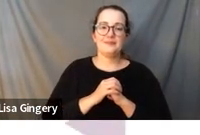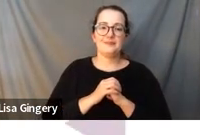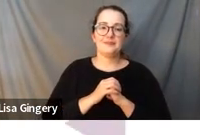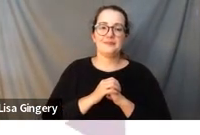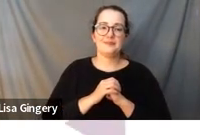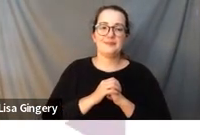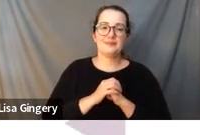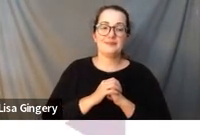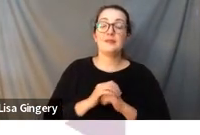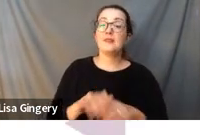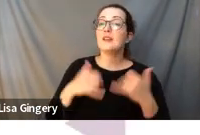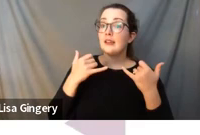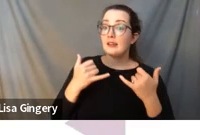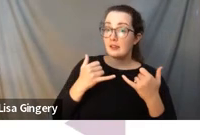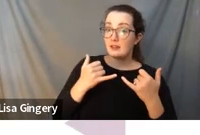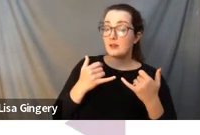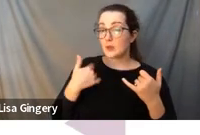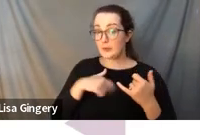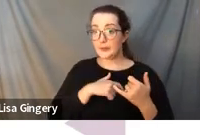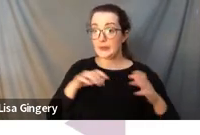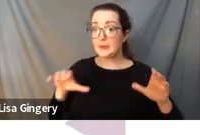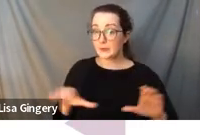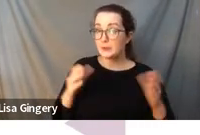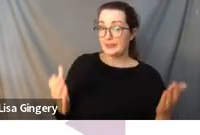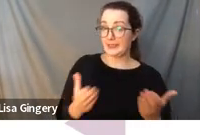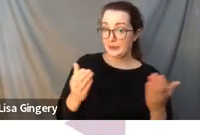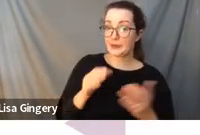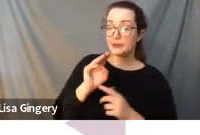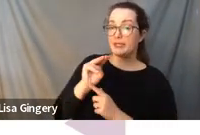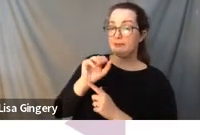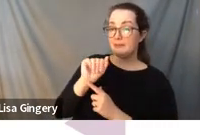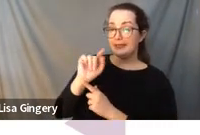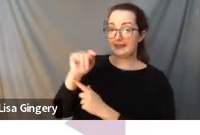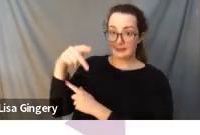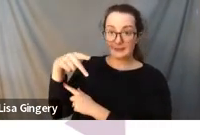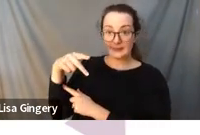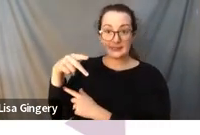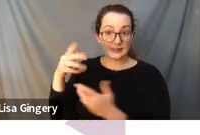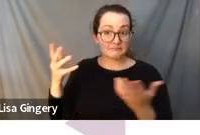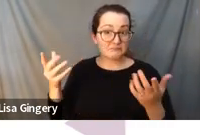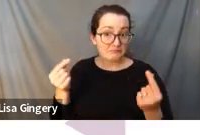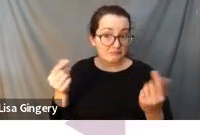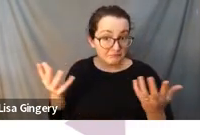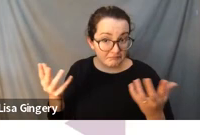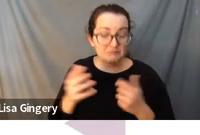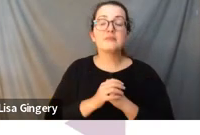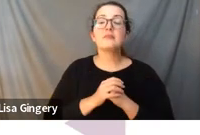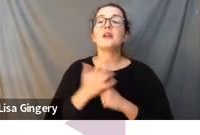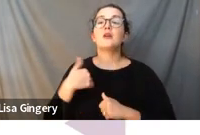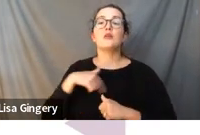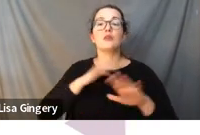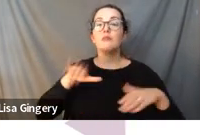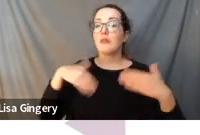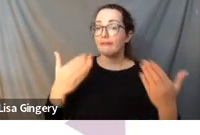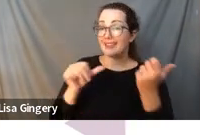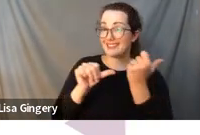And so what we do here at MATP, Michigan Assistive Technology Program, is we provide assistive